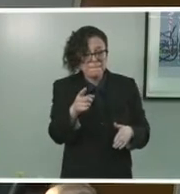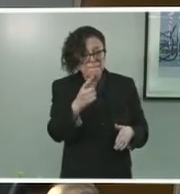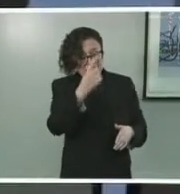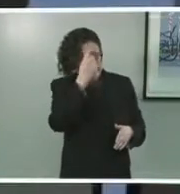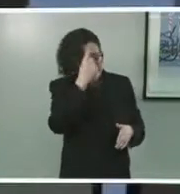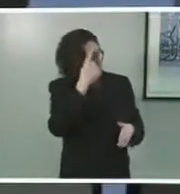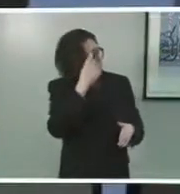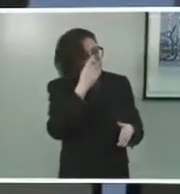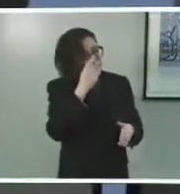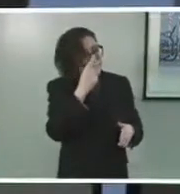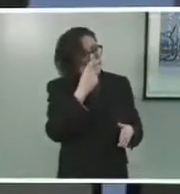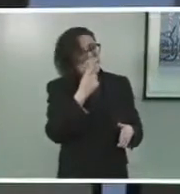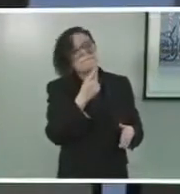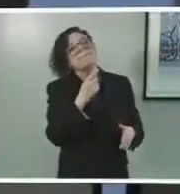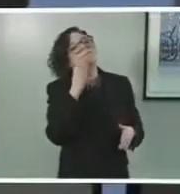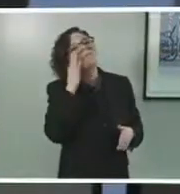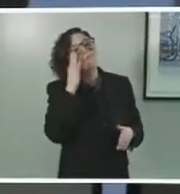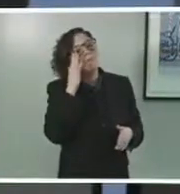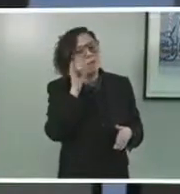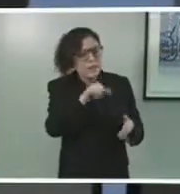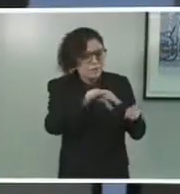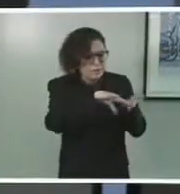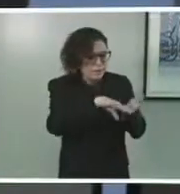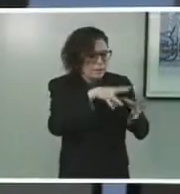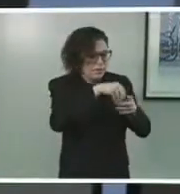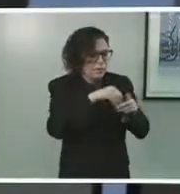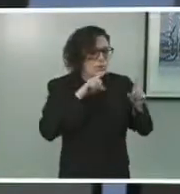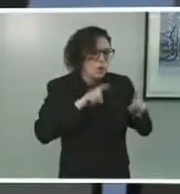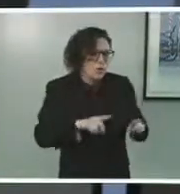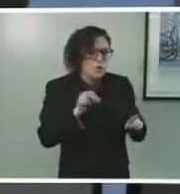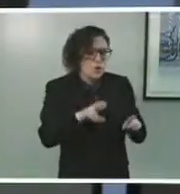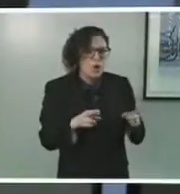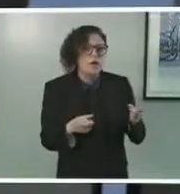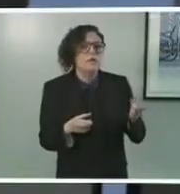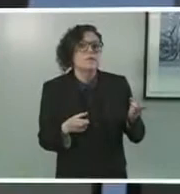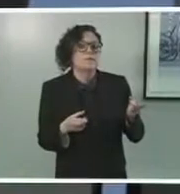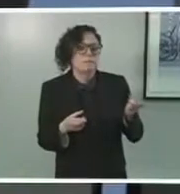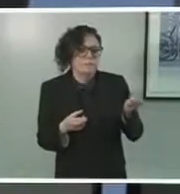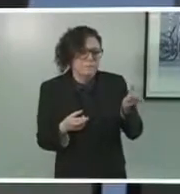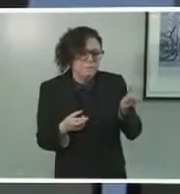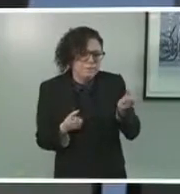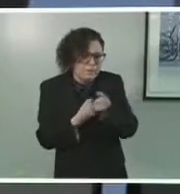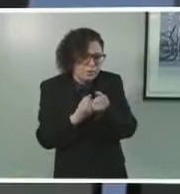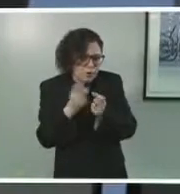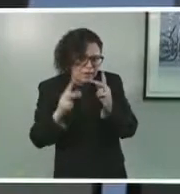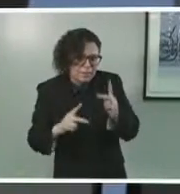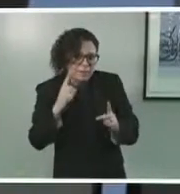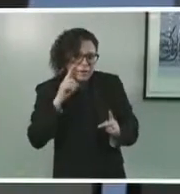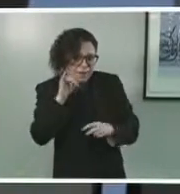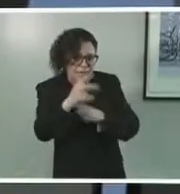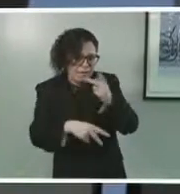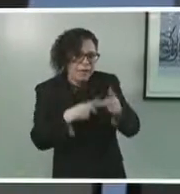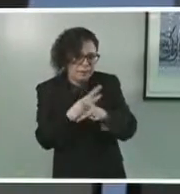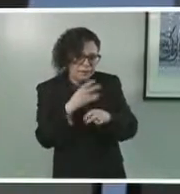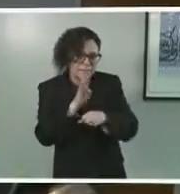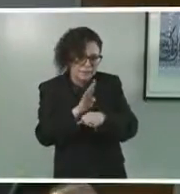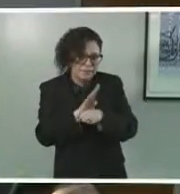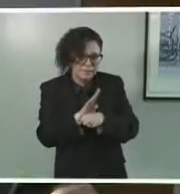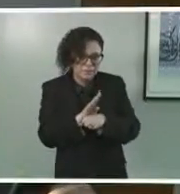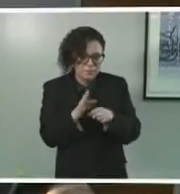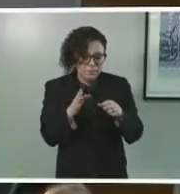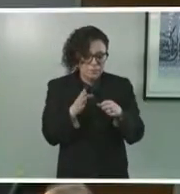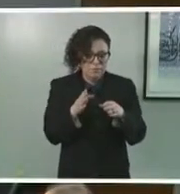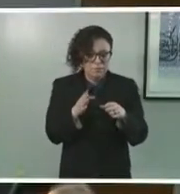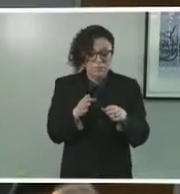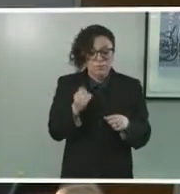the order, but if not, it's supporting people who have to go to work for the accepted businesses or exempted businesses. Child care services in general. So